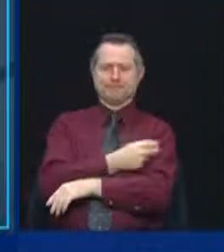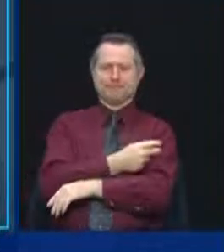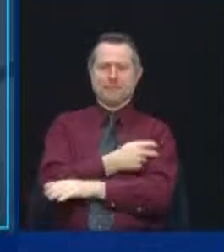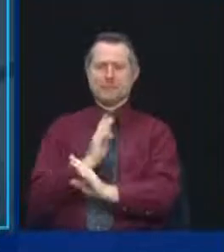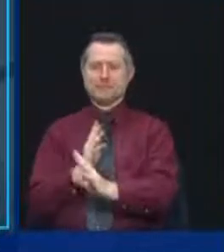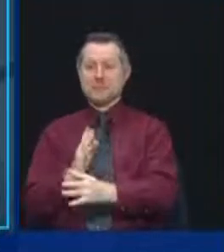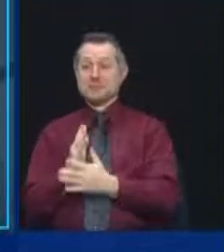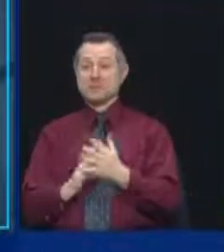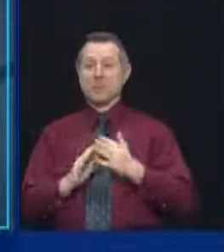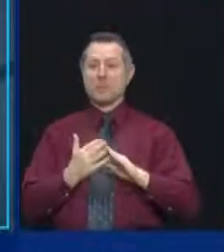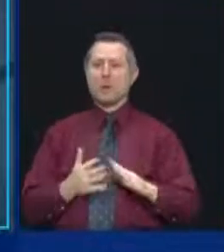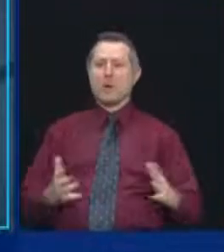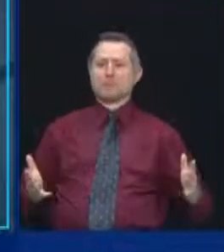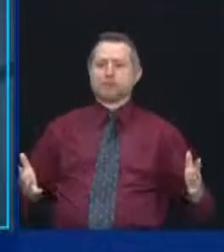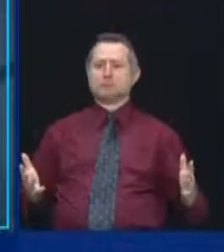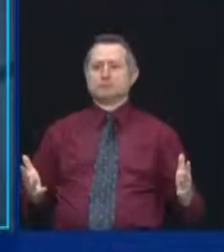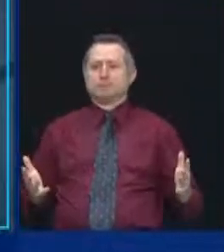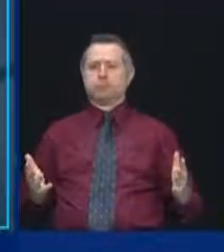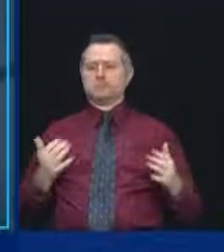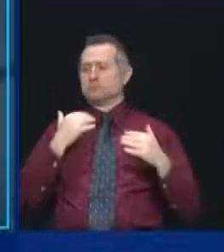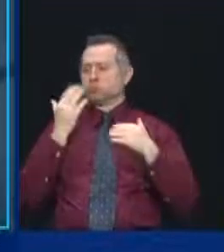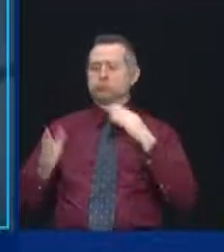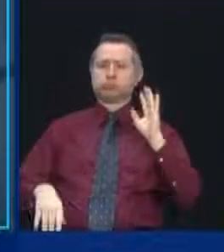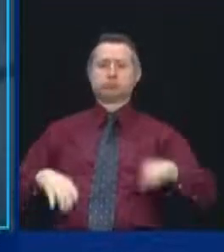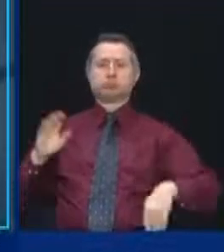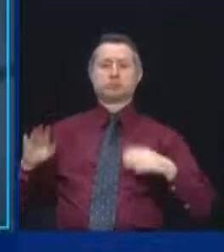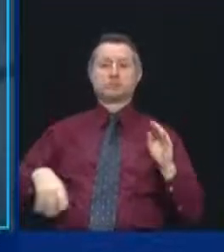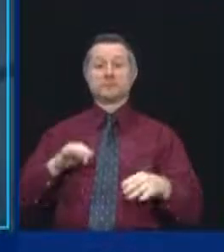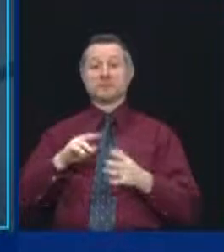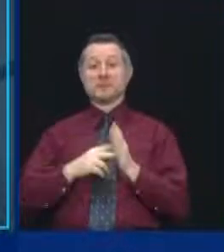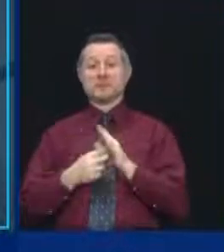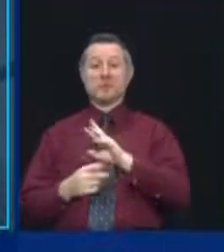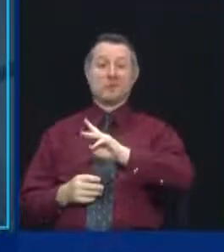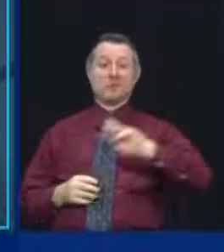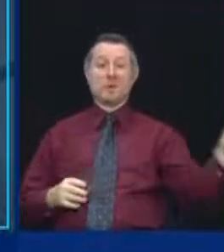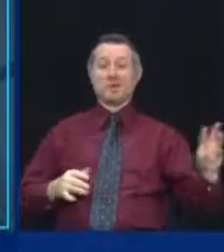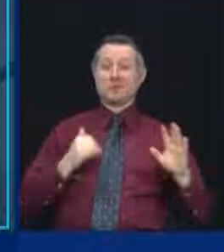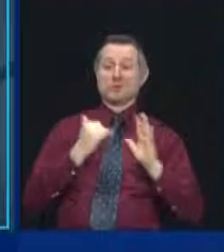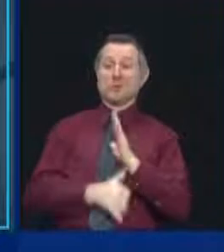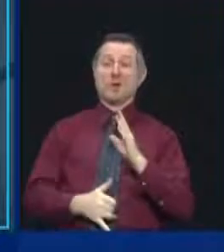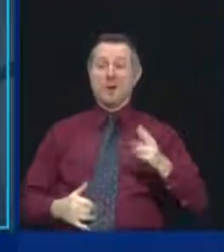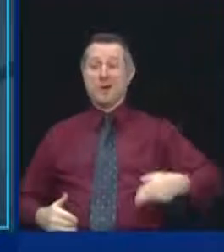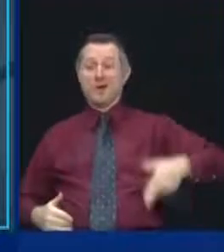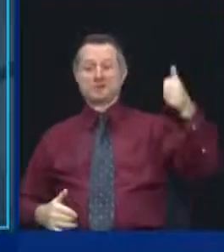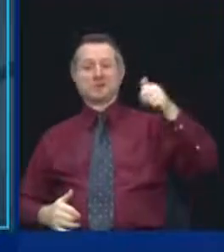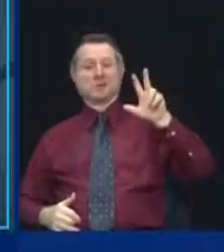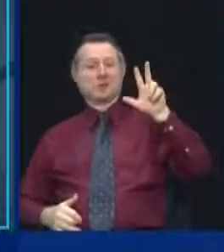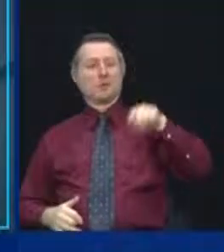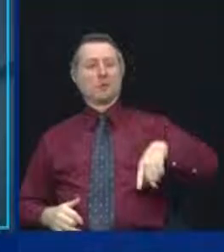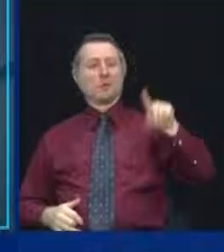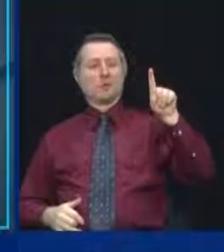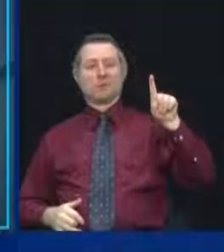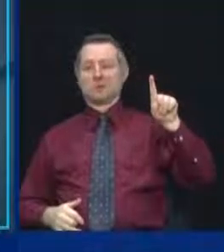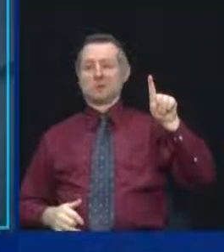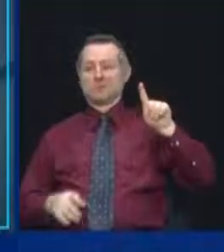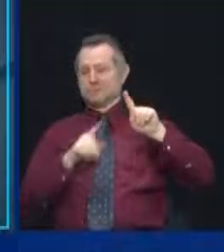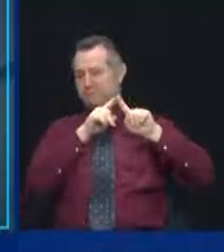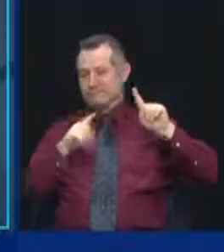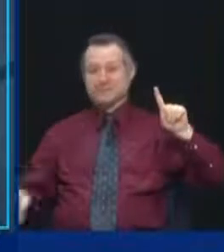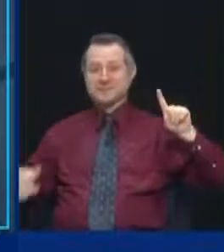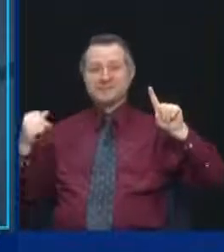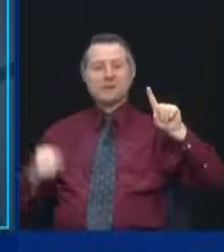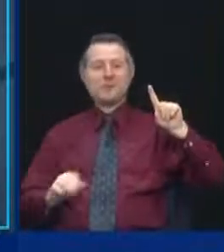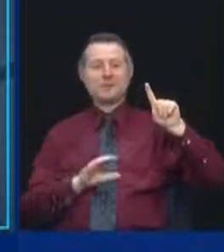don't. So you go from a high, Western New York, 3.1. You go to a low in the southern